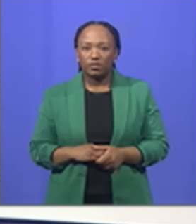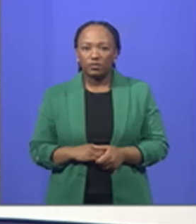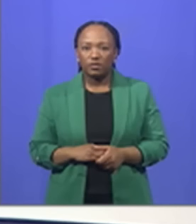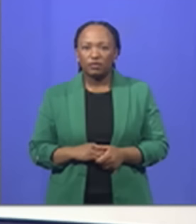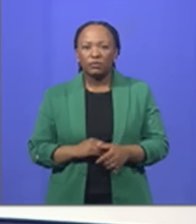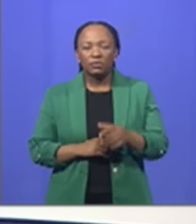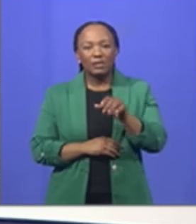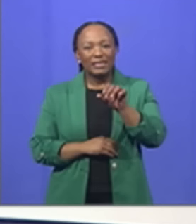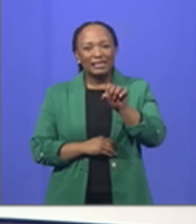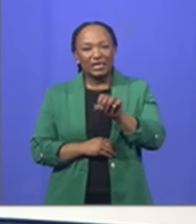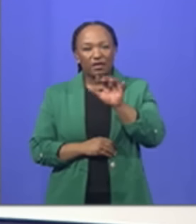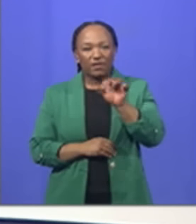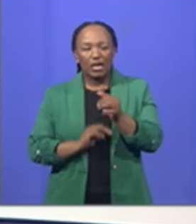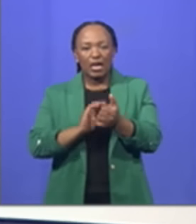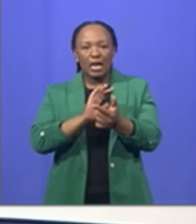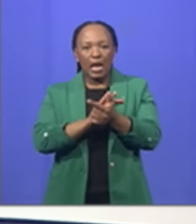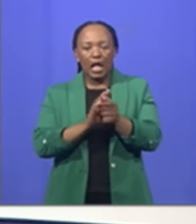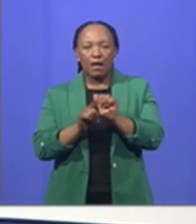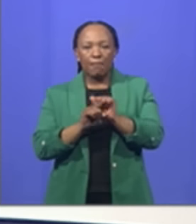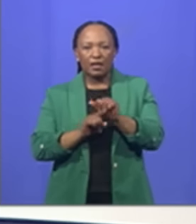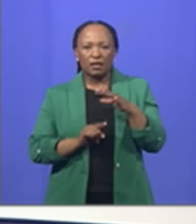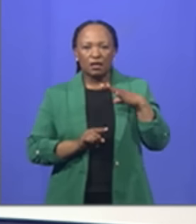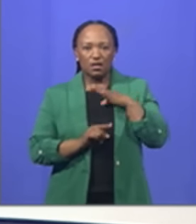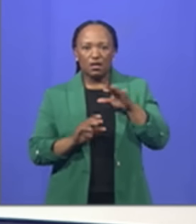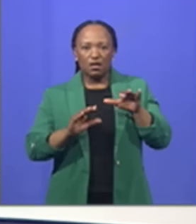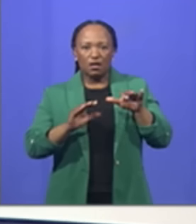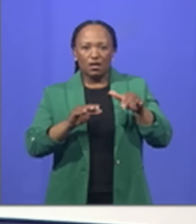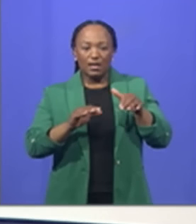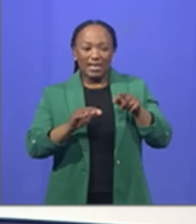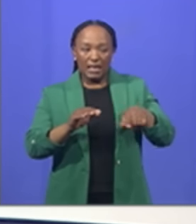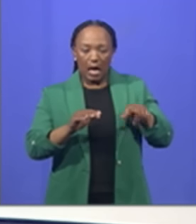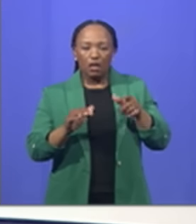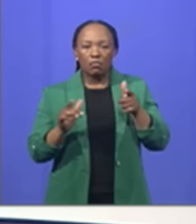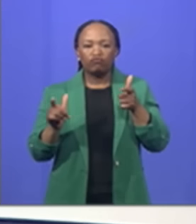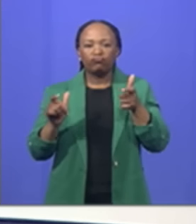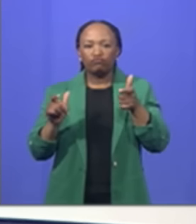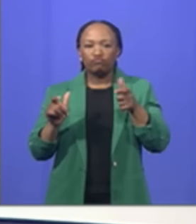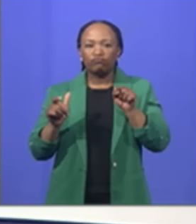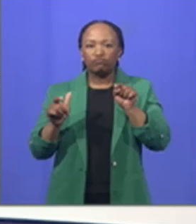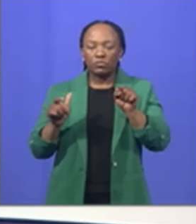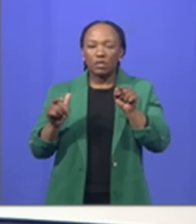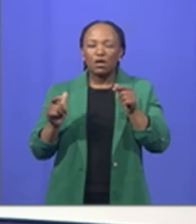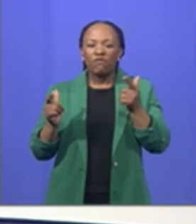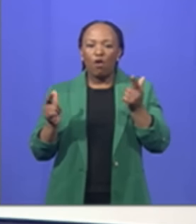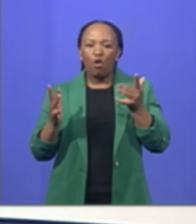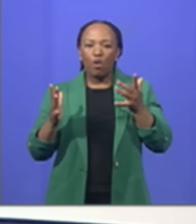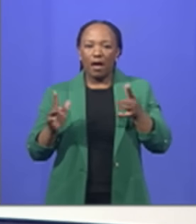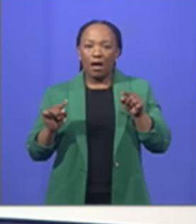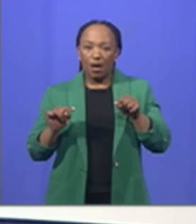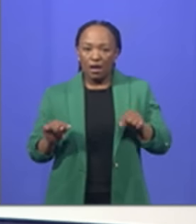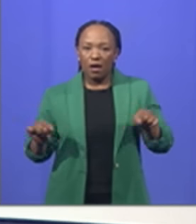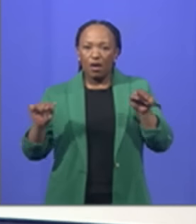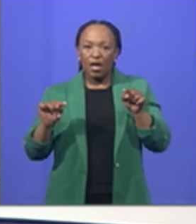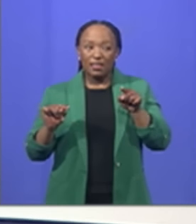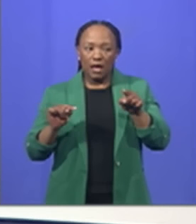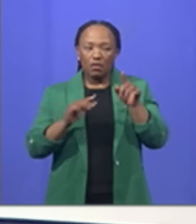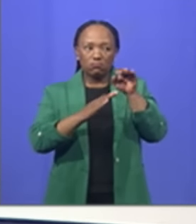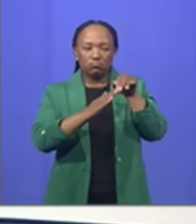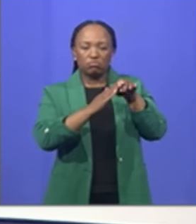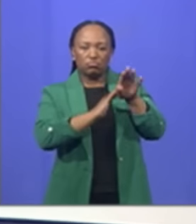South African Legal Practice Council e le go lekala leo le laolago baemedi ba semolao le lebile pele ga kgorotsheko ya godimo ya Gauteng ka